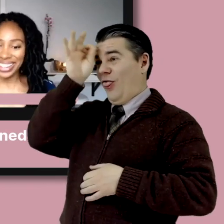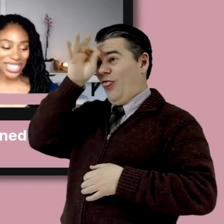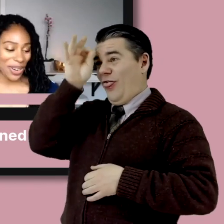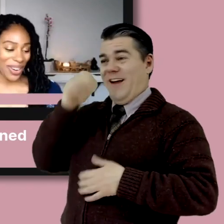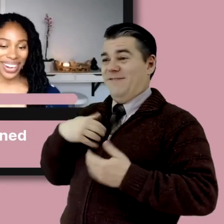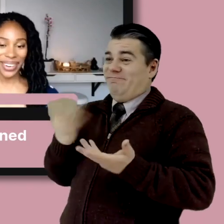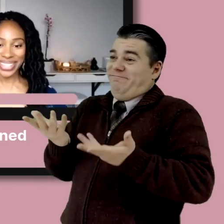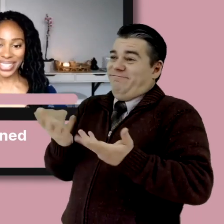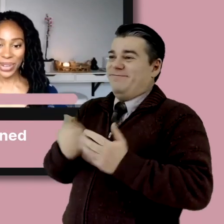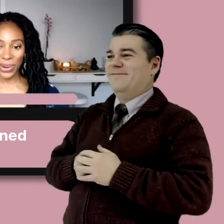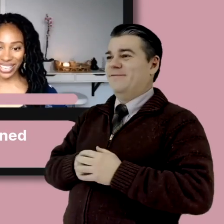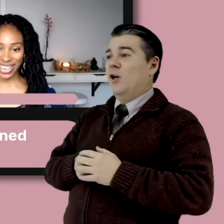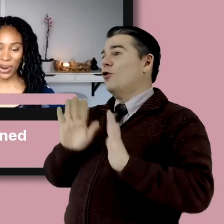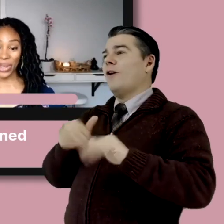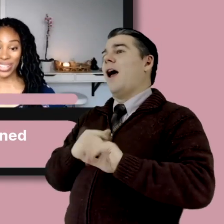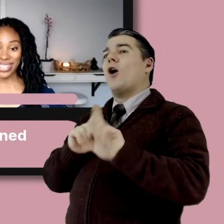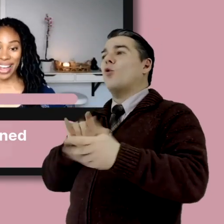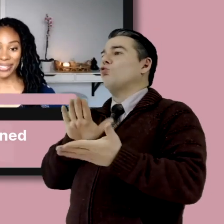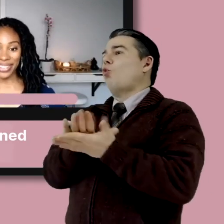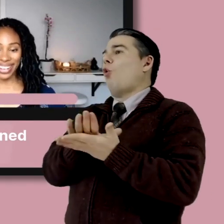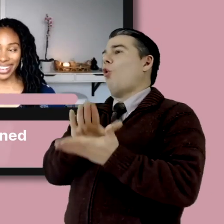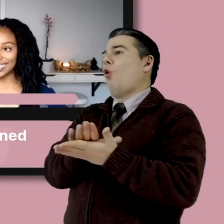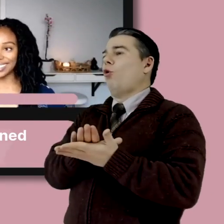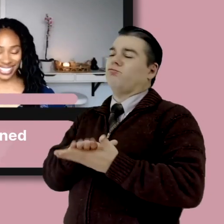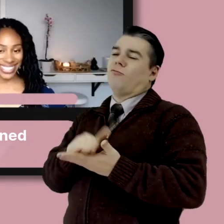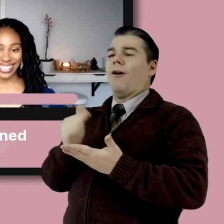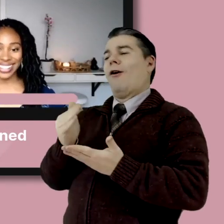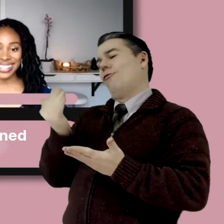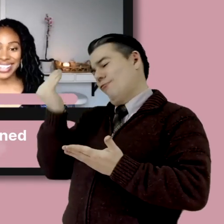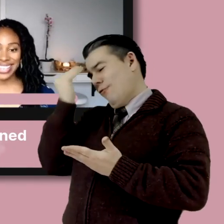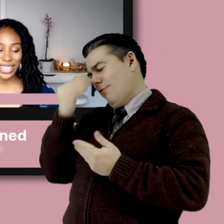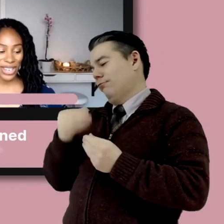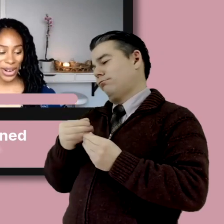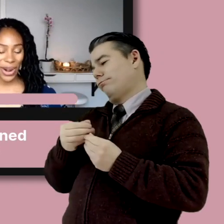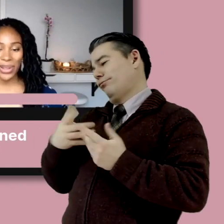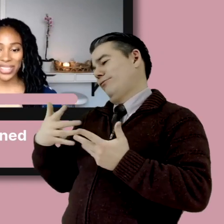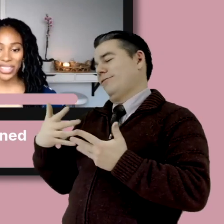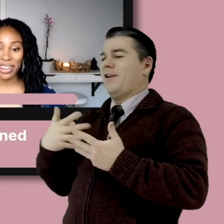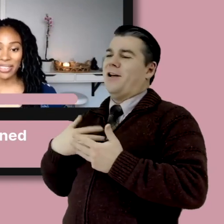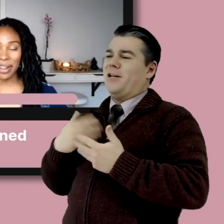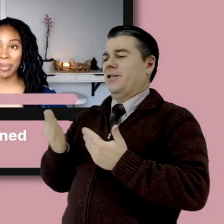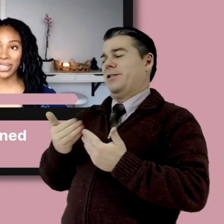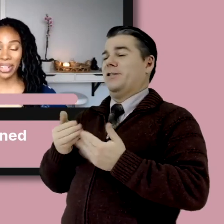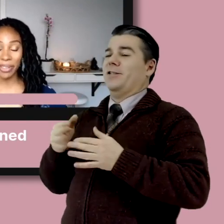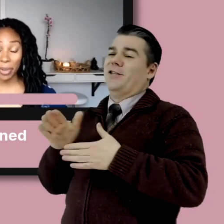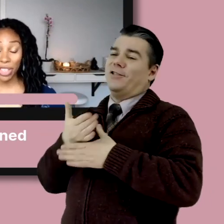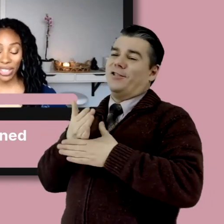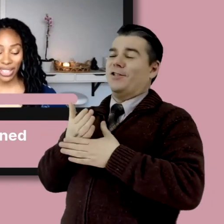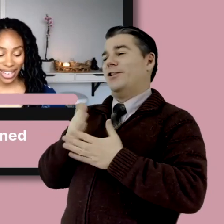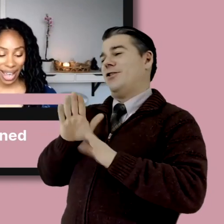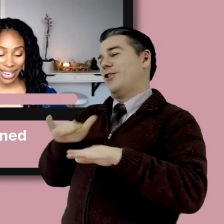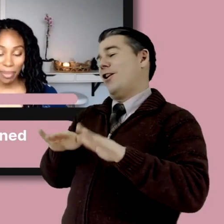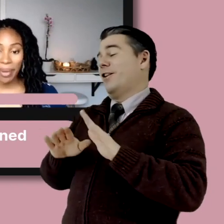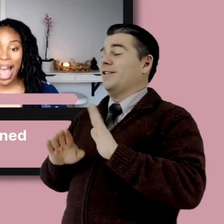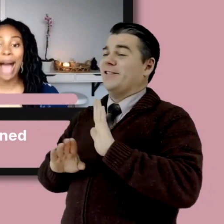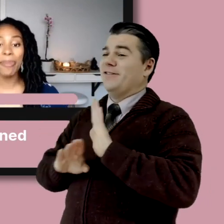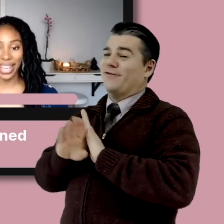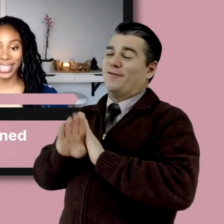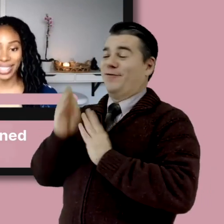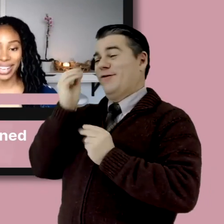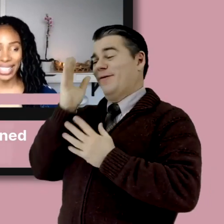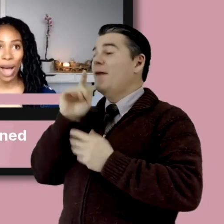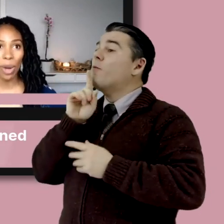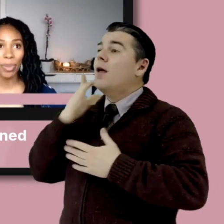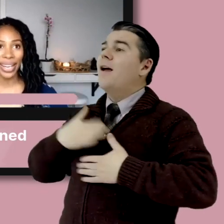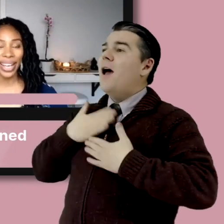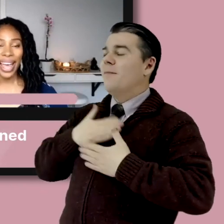You're like, that's great. I went to school and I know all this stuff, and it's easy to share all of this child developmental information, and I'm happy that